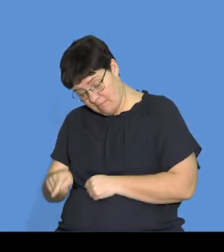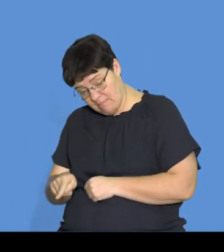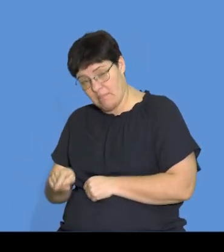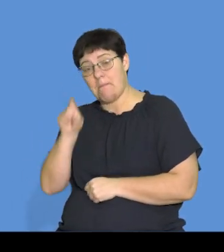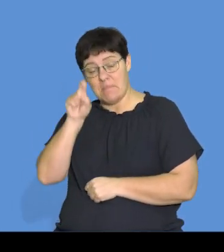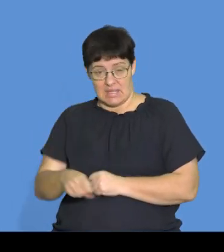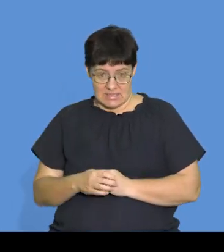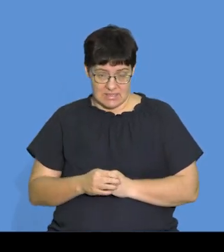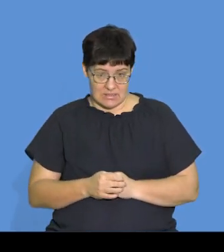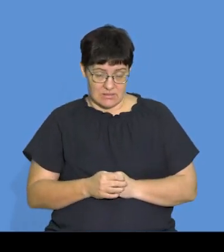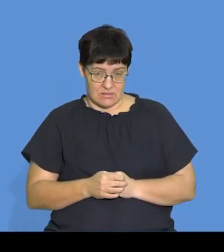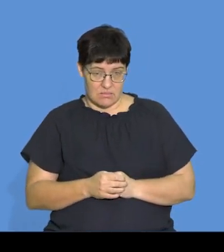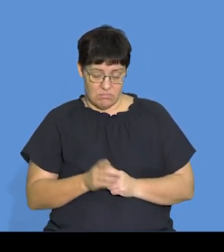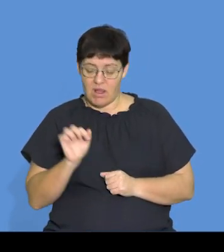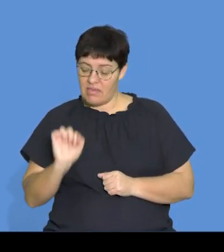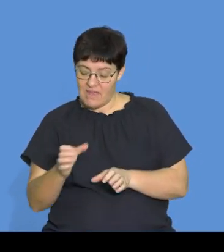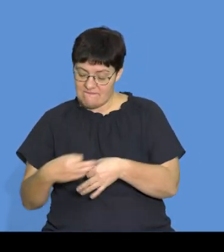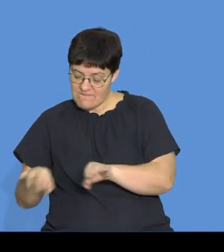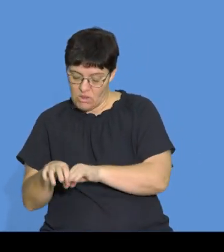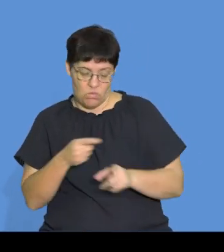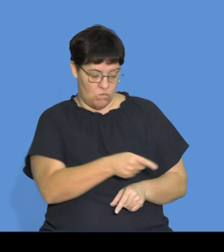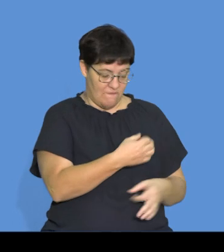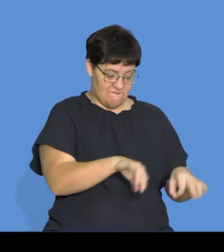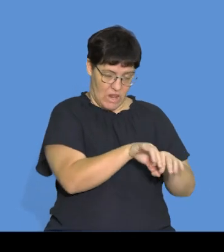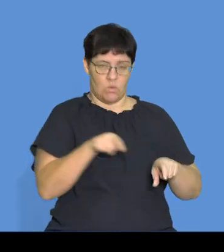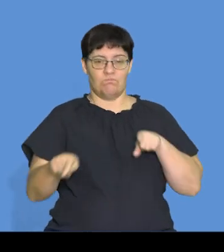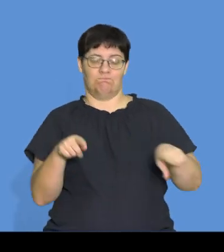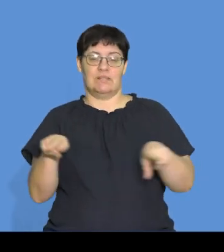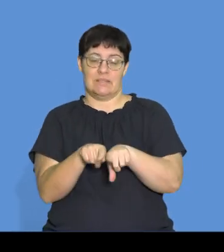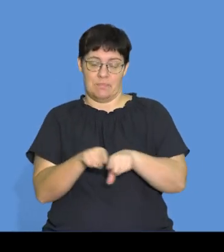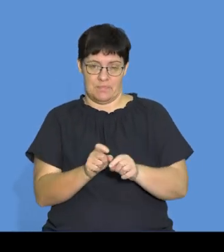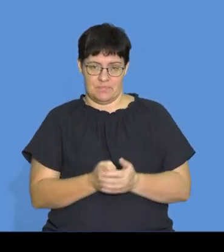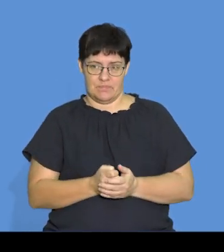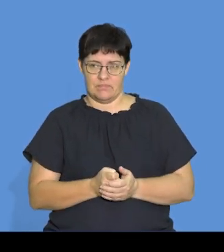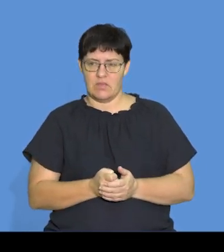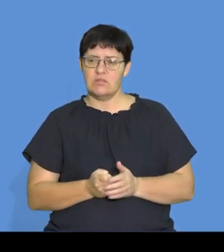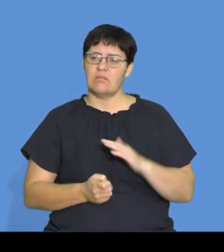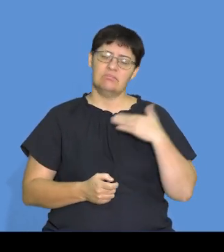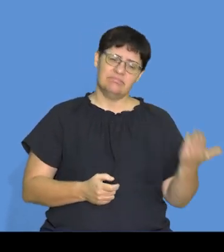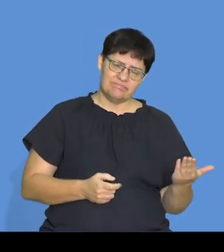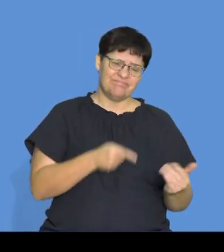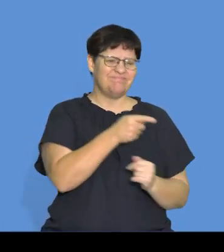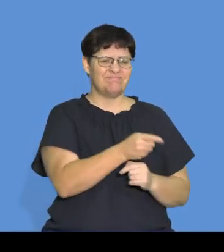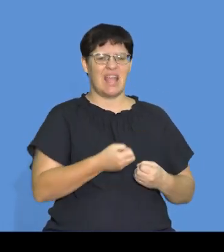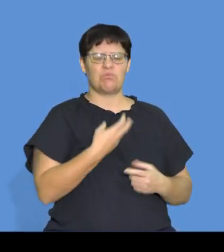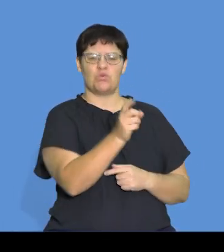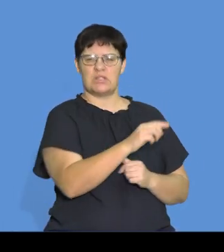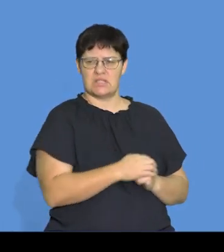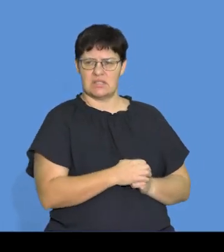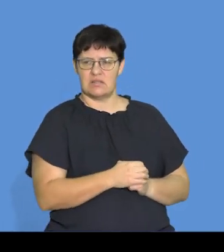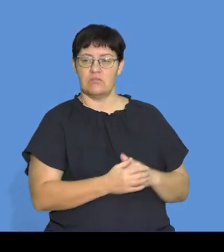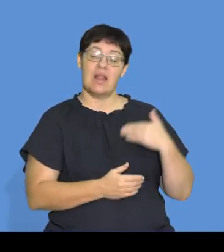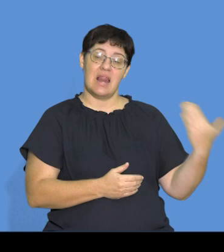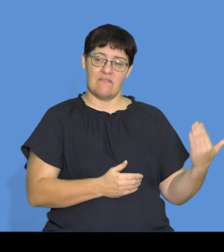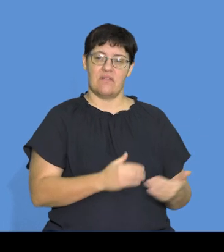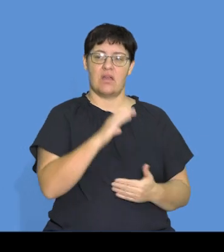right in value. But let's look at what is the expression on the left. The expression of the left, on the left